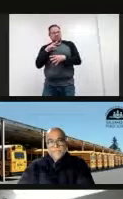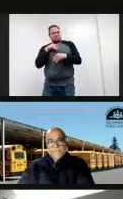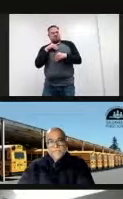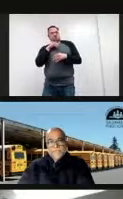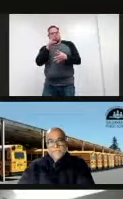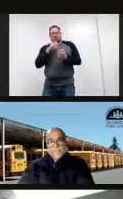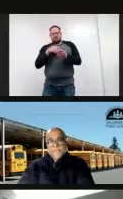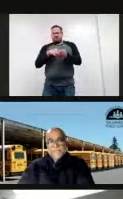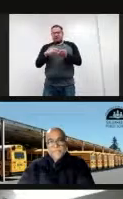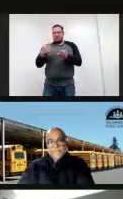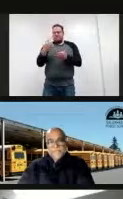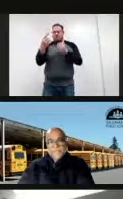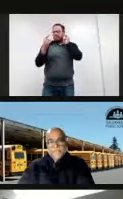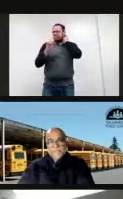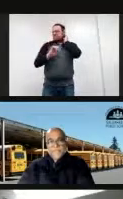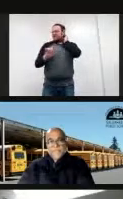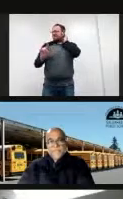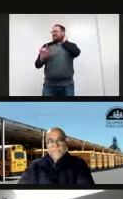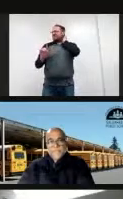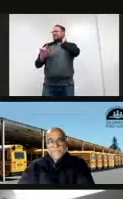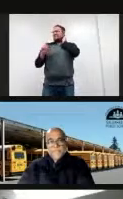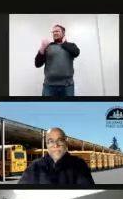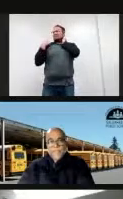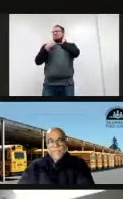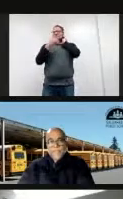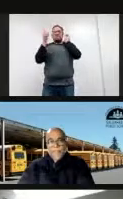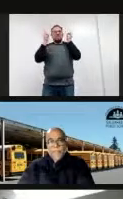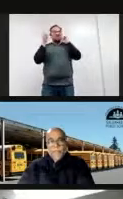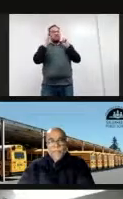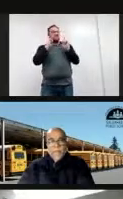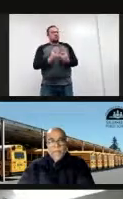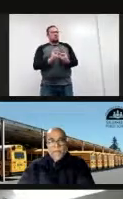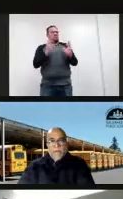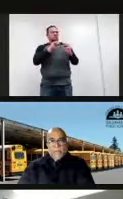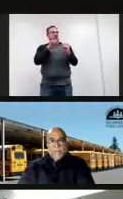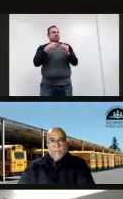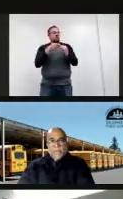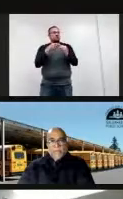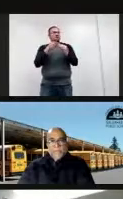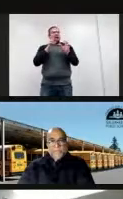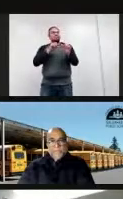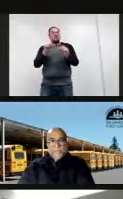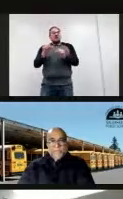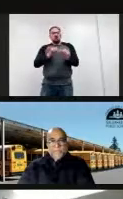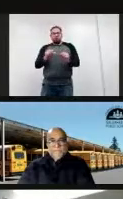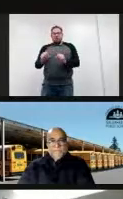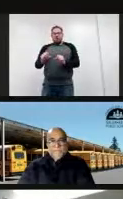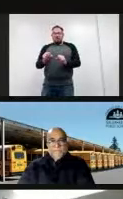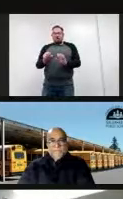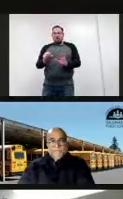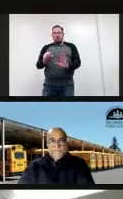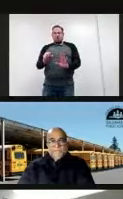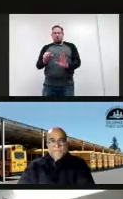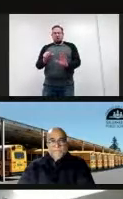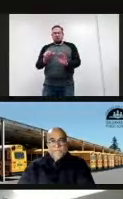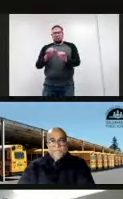someone this, but because we're hearing so much about a potential